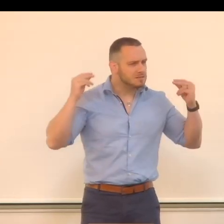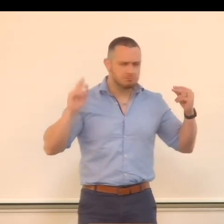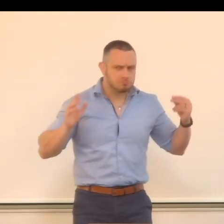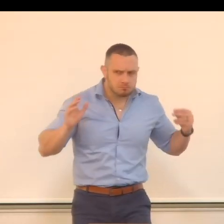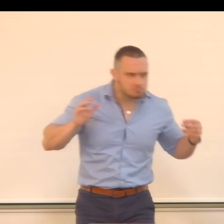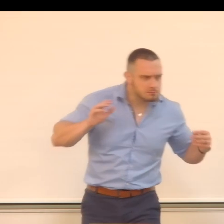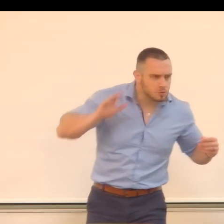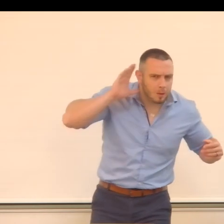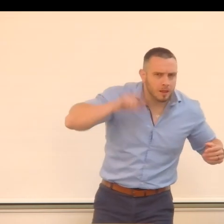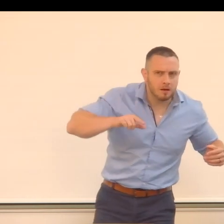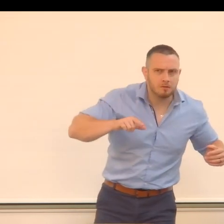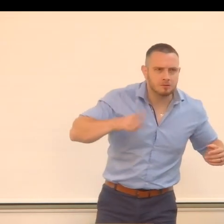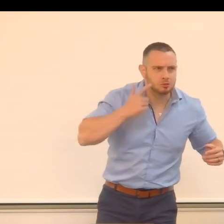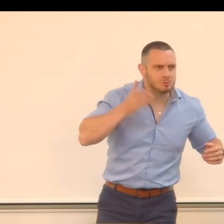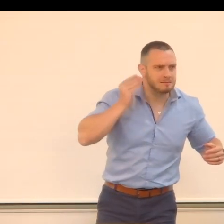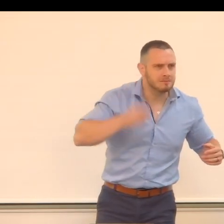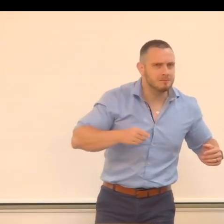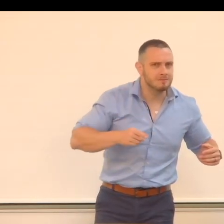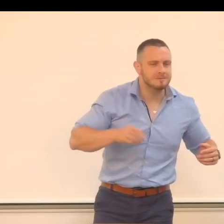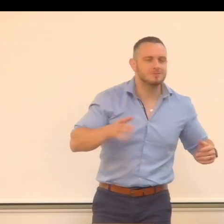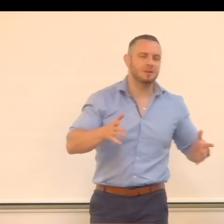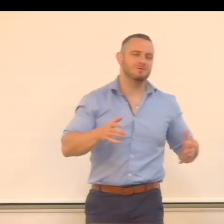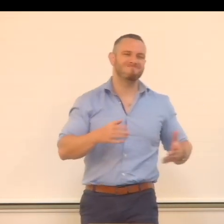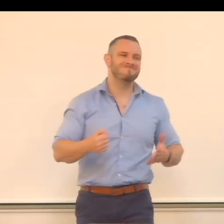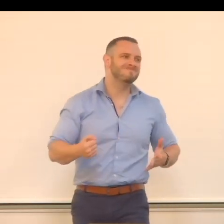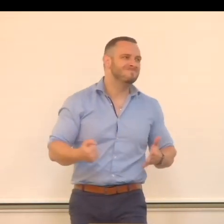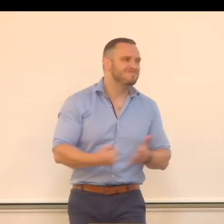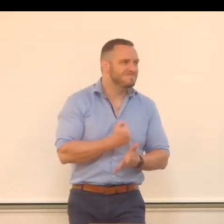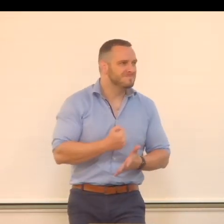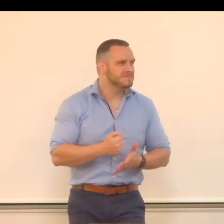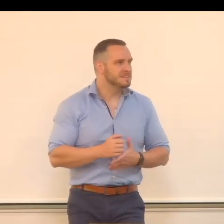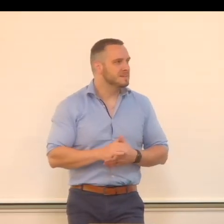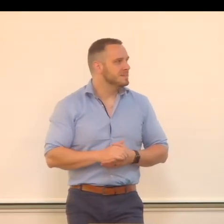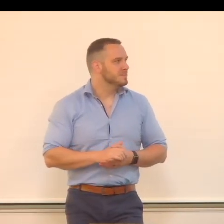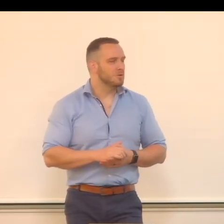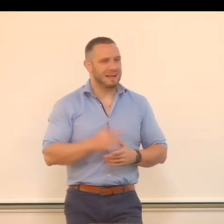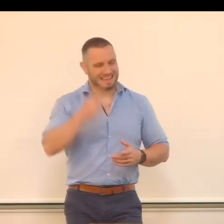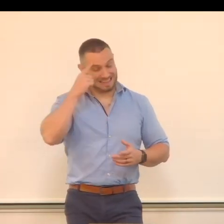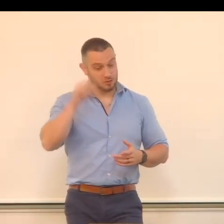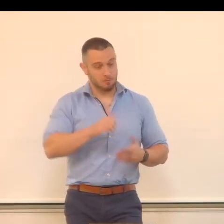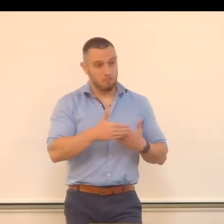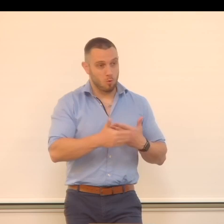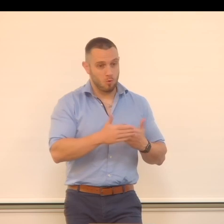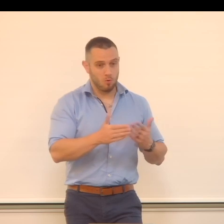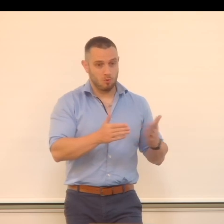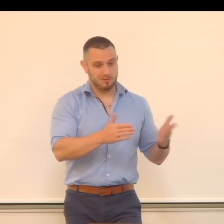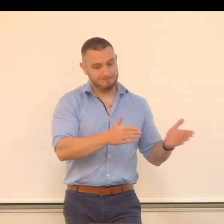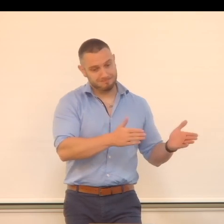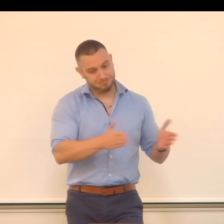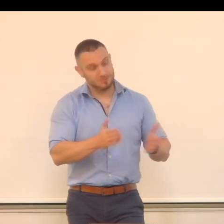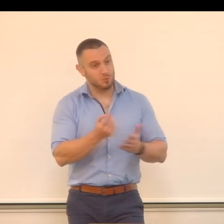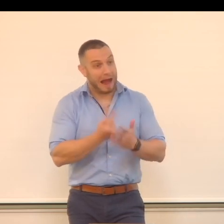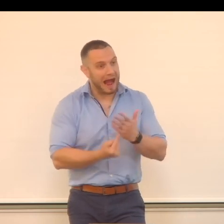people talking on the other side of the wall. And so that was really unfortunate. So I need to move to more of the spectrum of that isolated